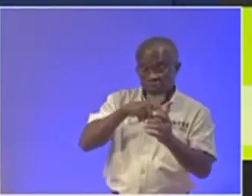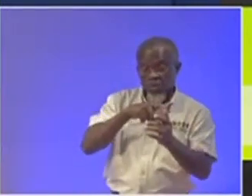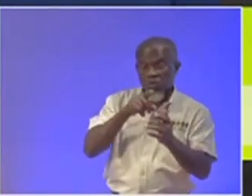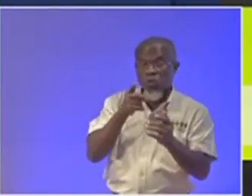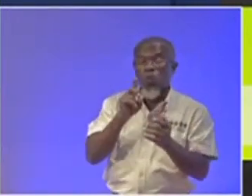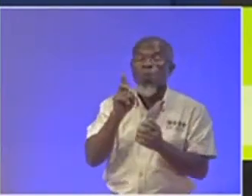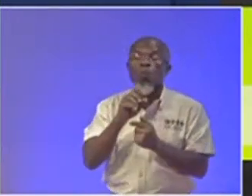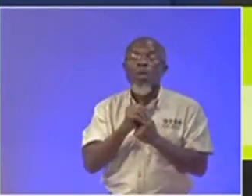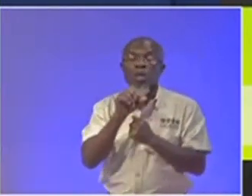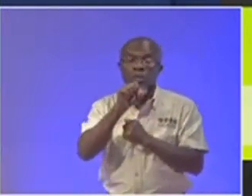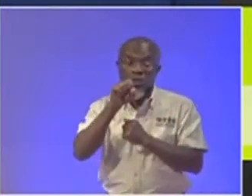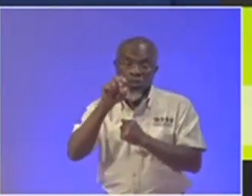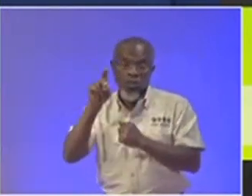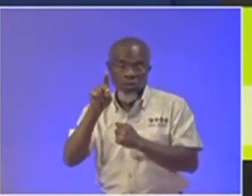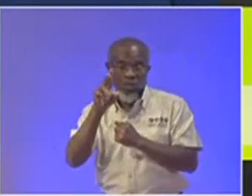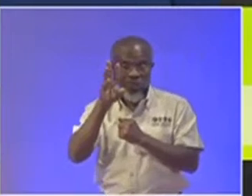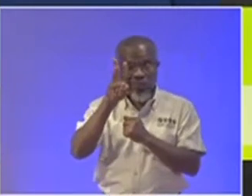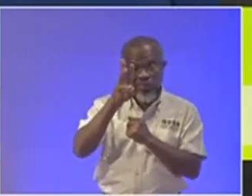SSSD at